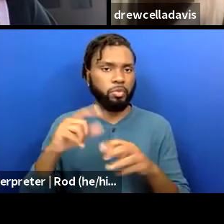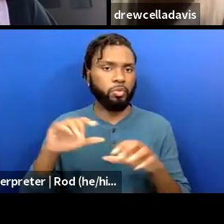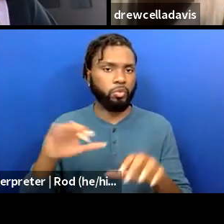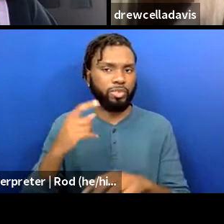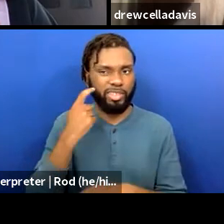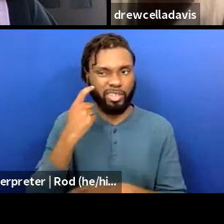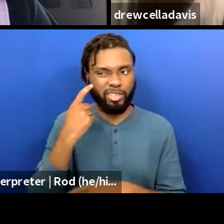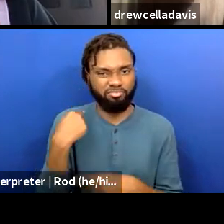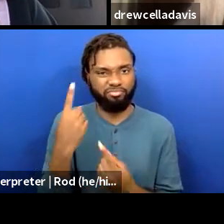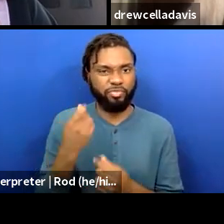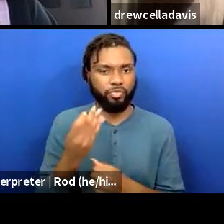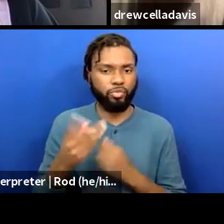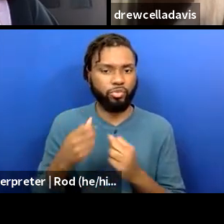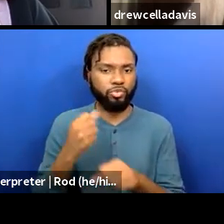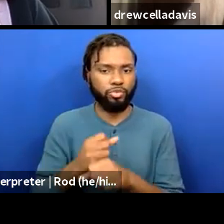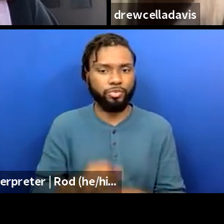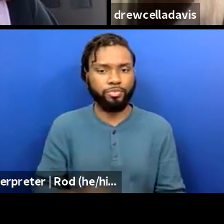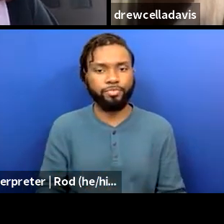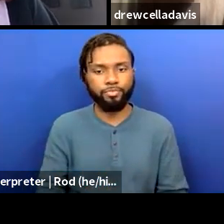years.